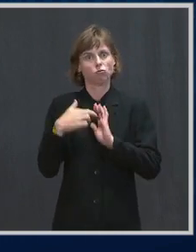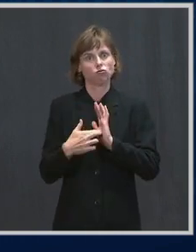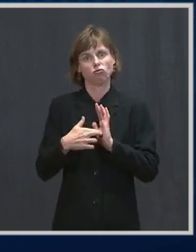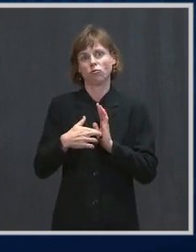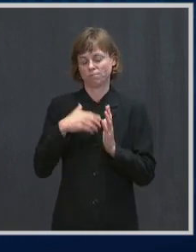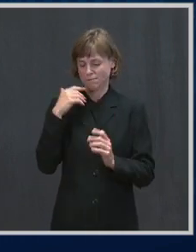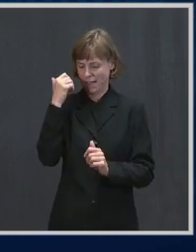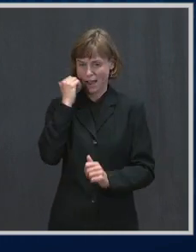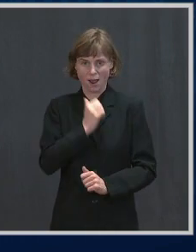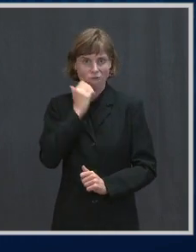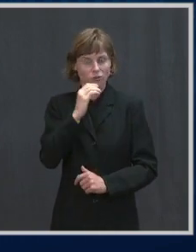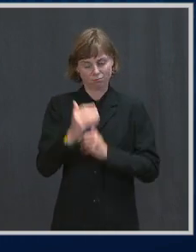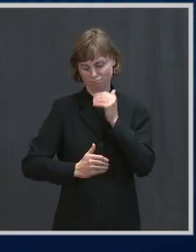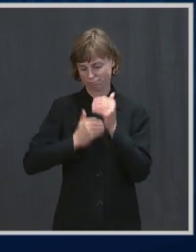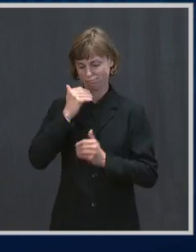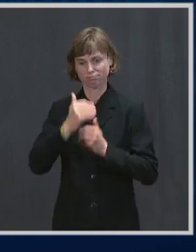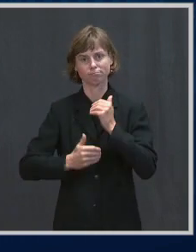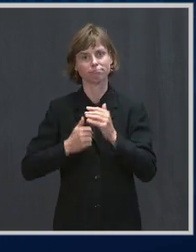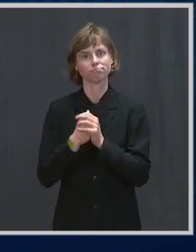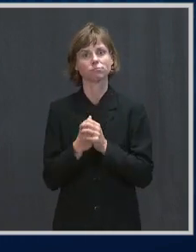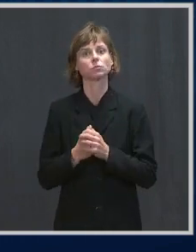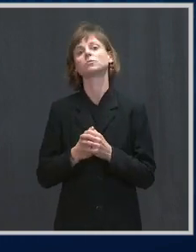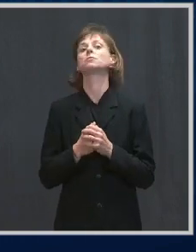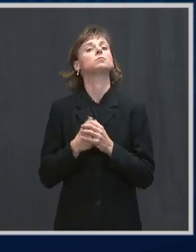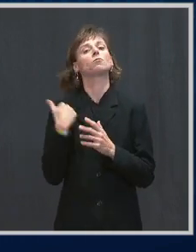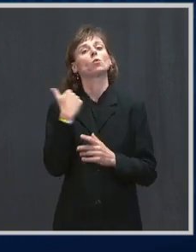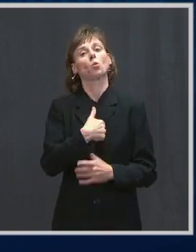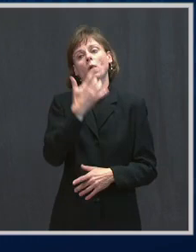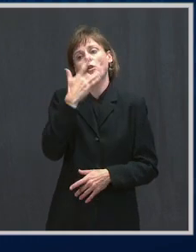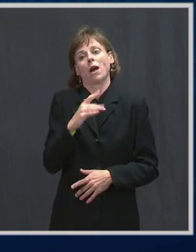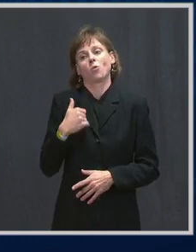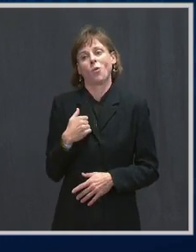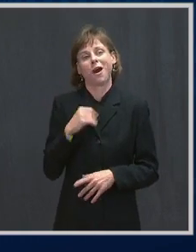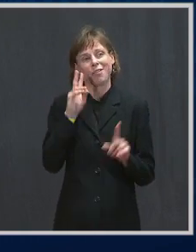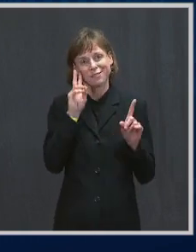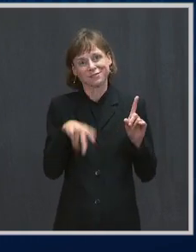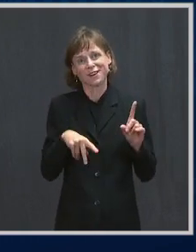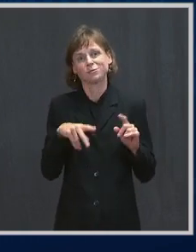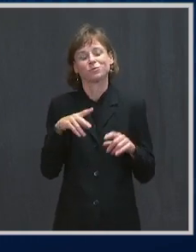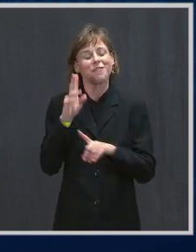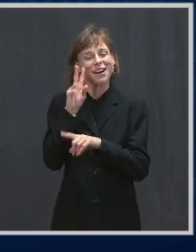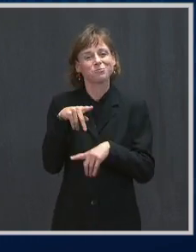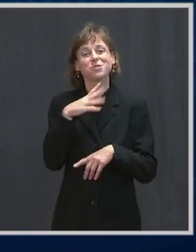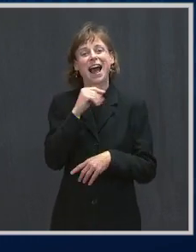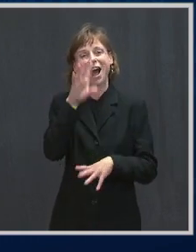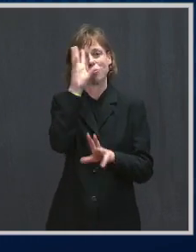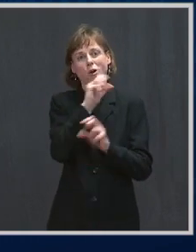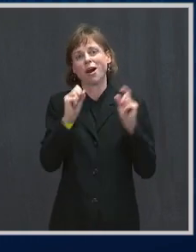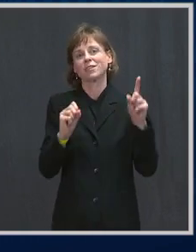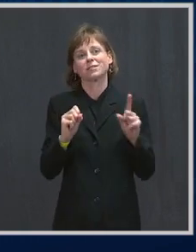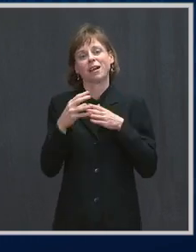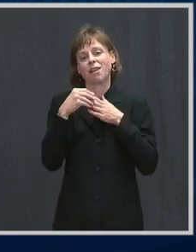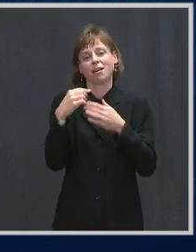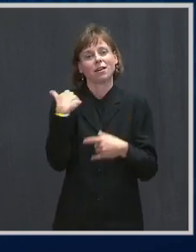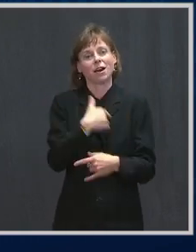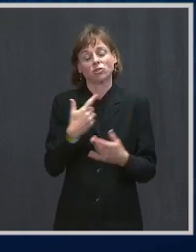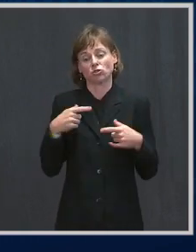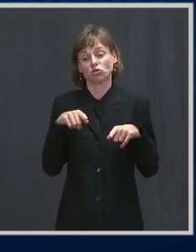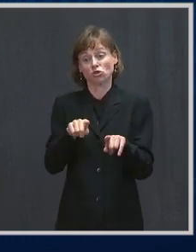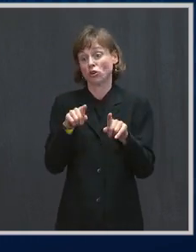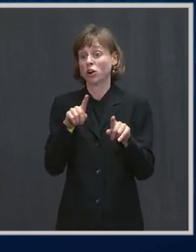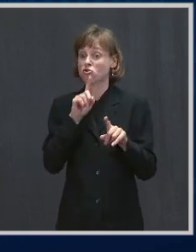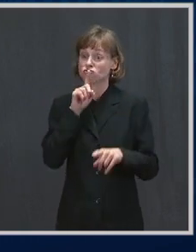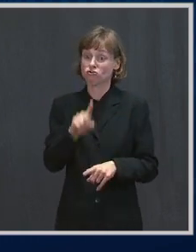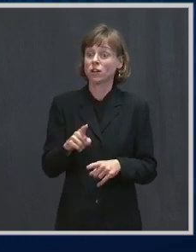way. We're lucky to have this president and this vice president at the helm during such a pivotal time for our nation and for the